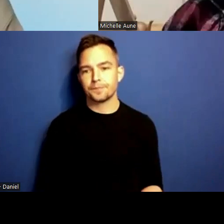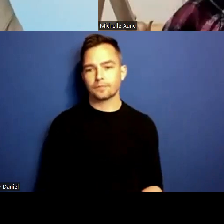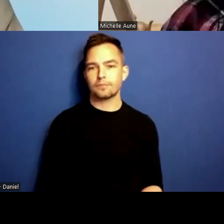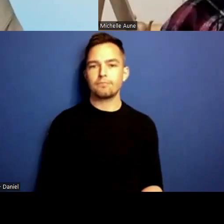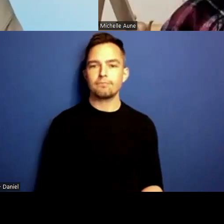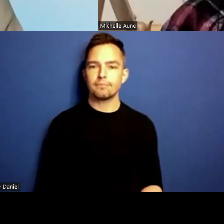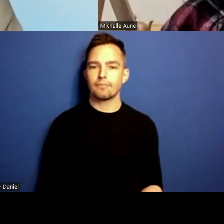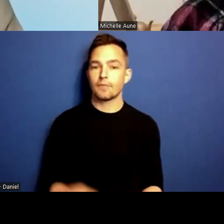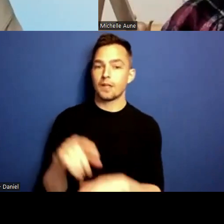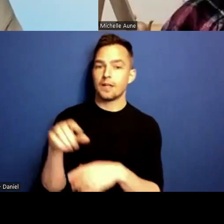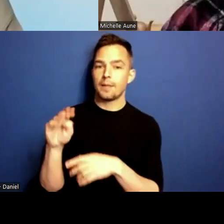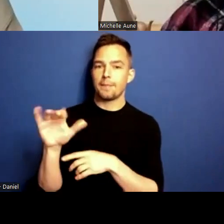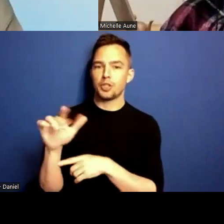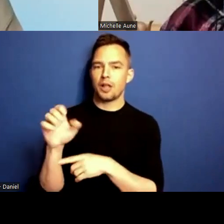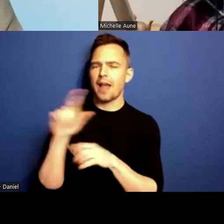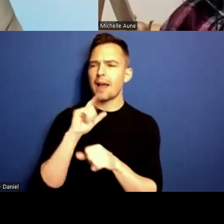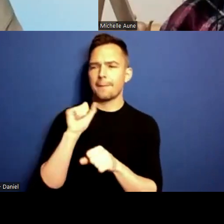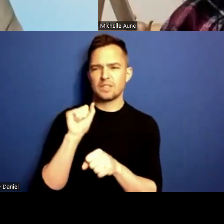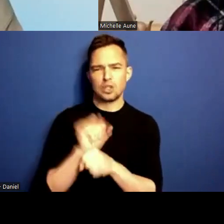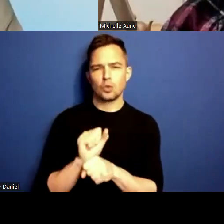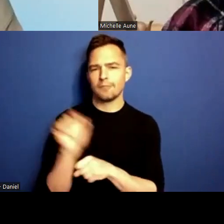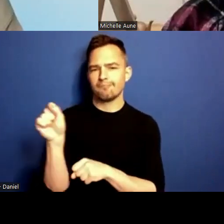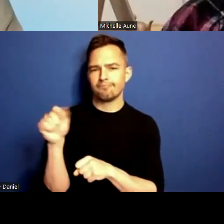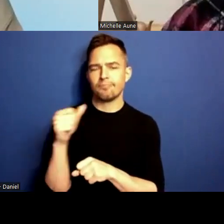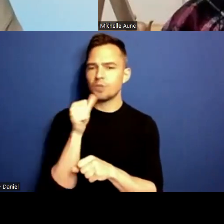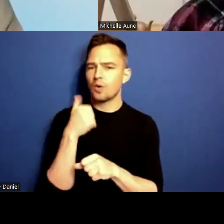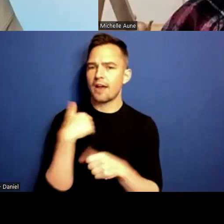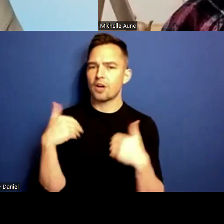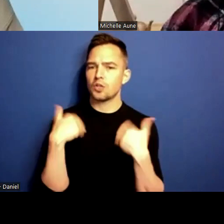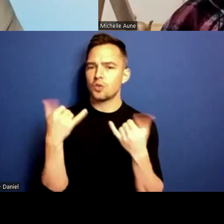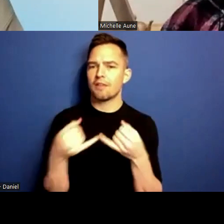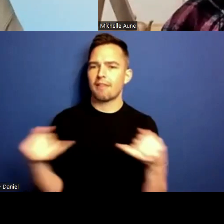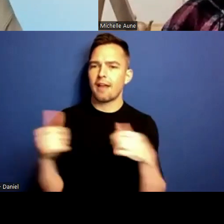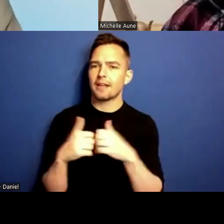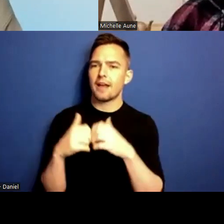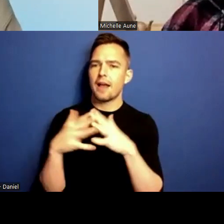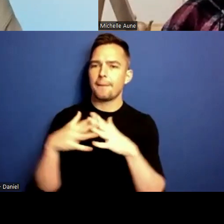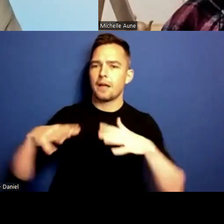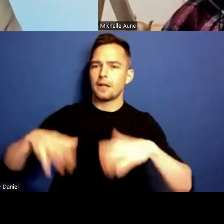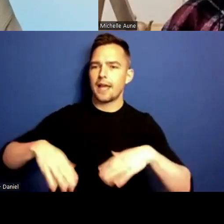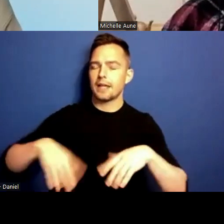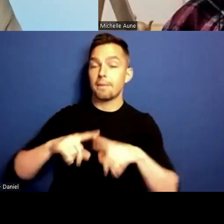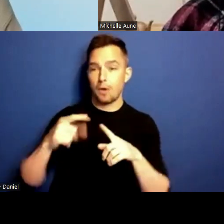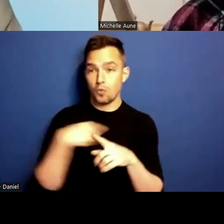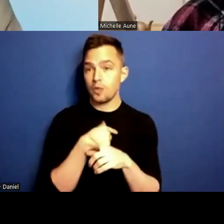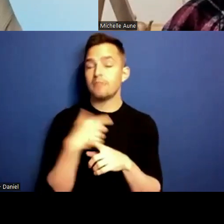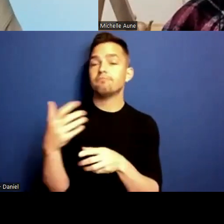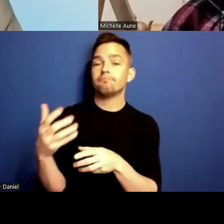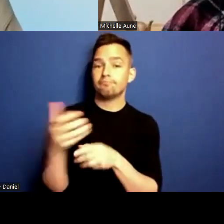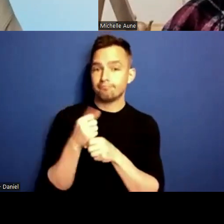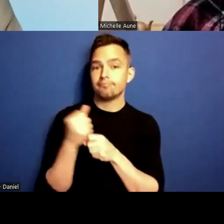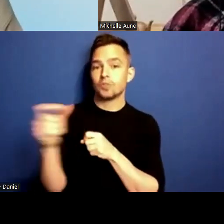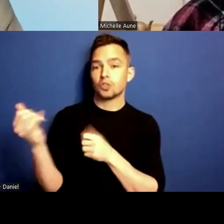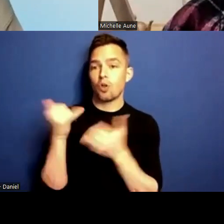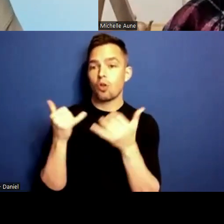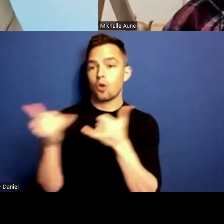Yeah, absolutely. We don't have our youth lineup yet, but we have been receiving calls